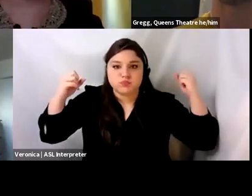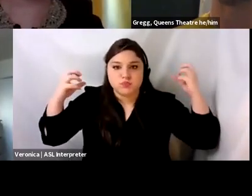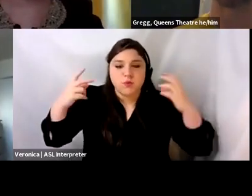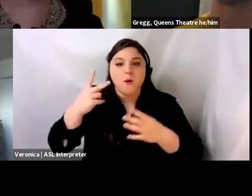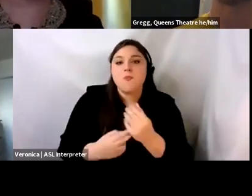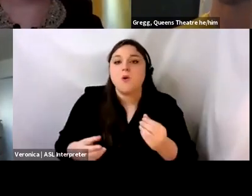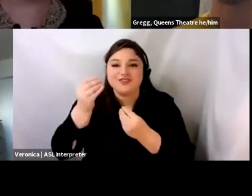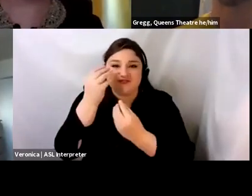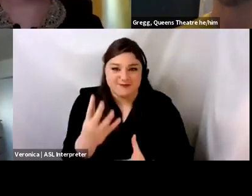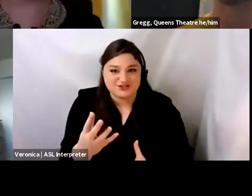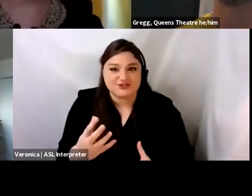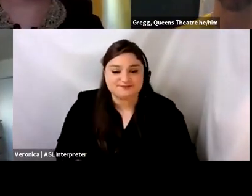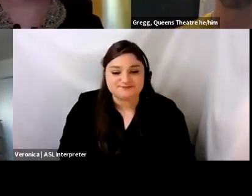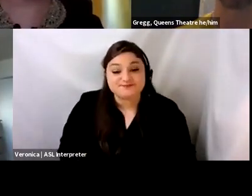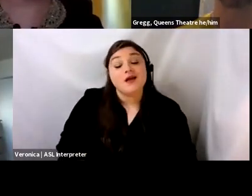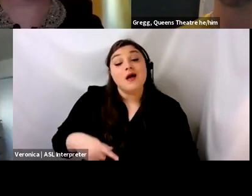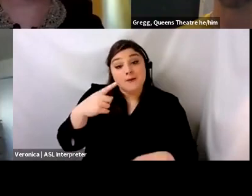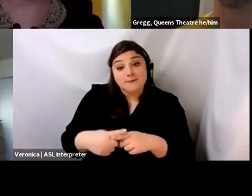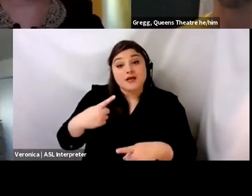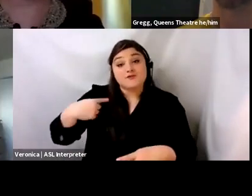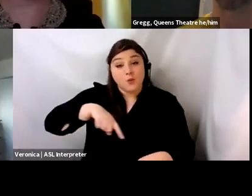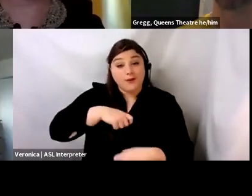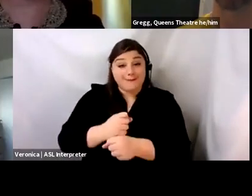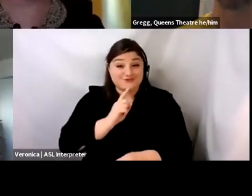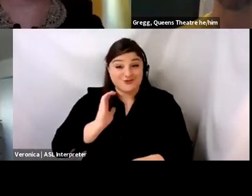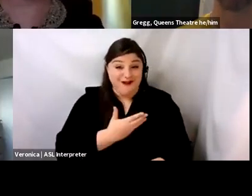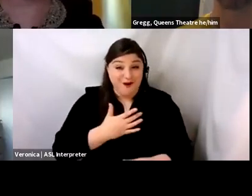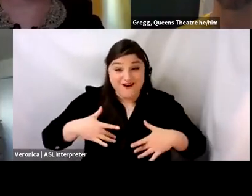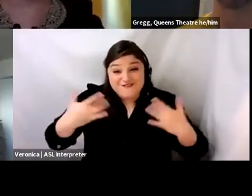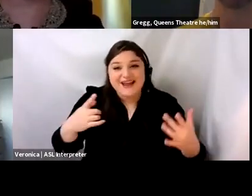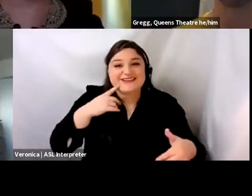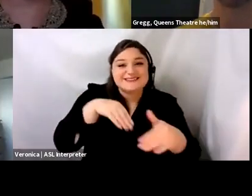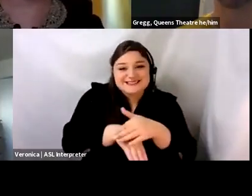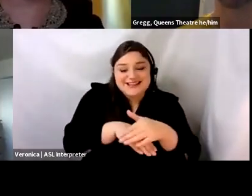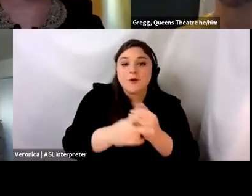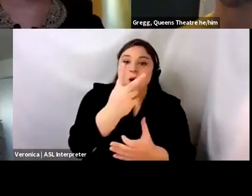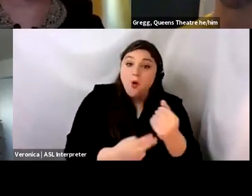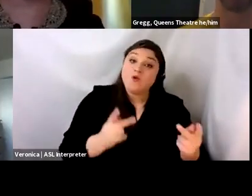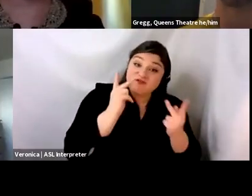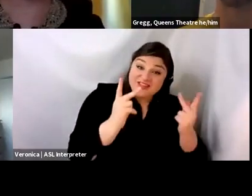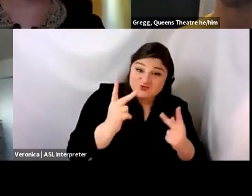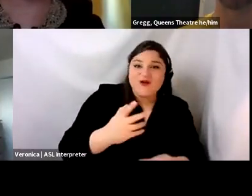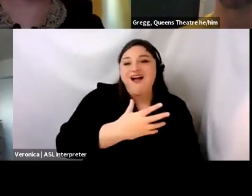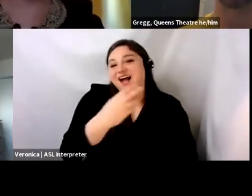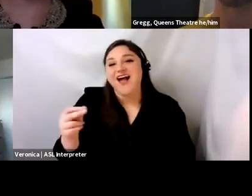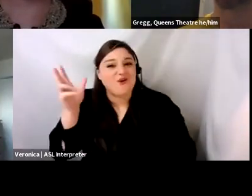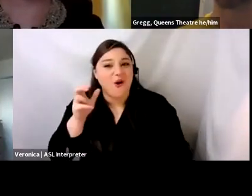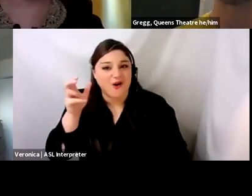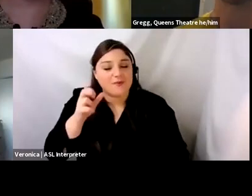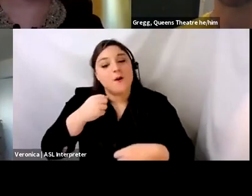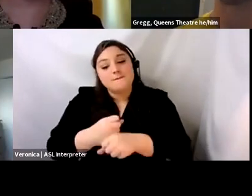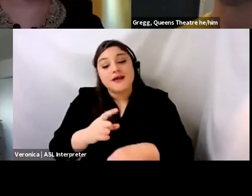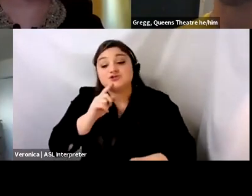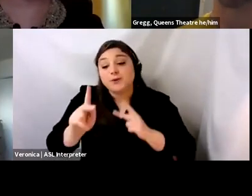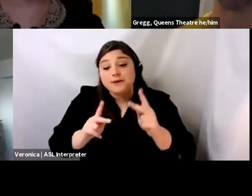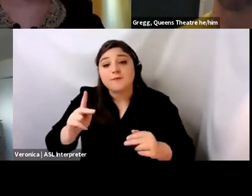accessible and readable, uh, for those people. So, uh, for the blind, visually impaired folk, um, so they can access the material and perform